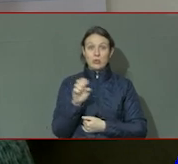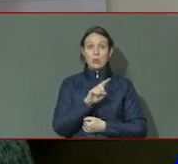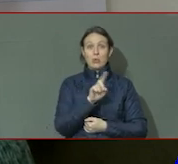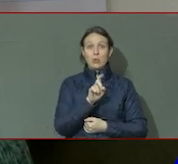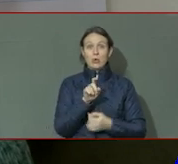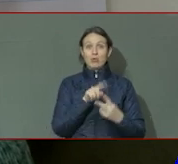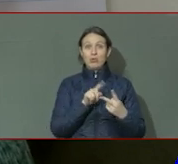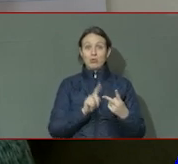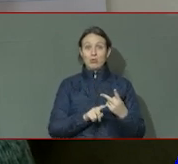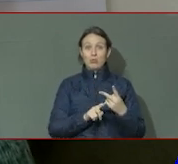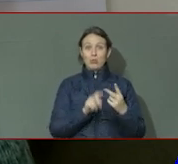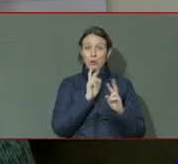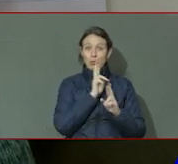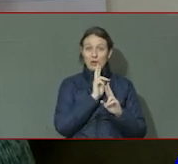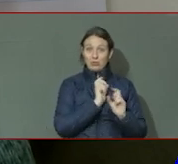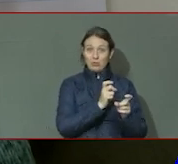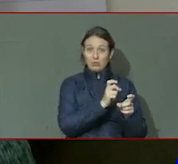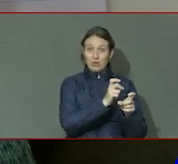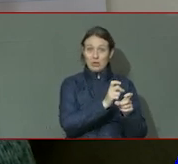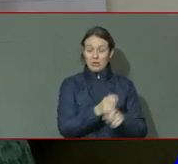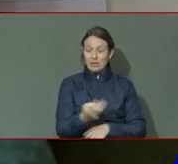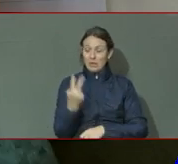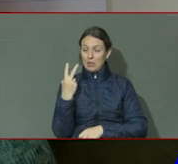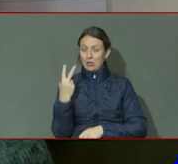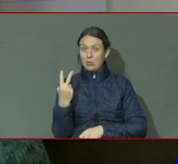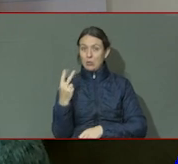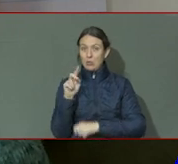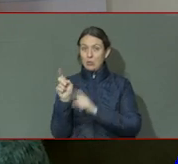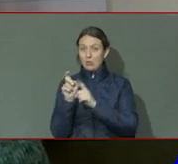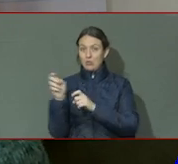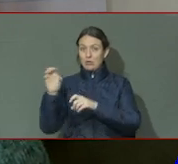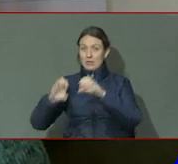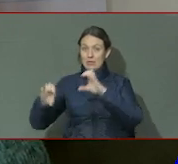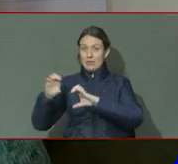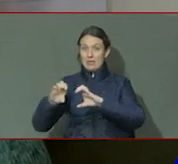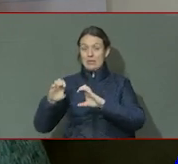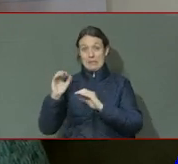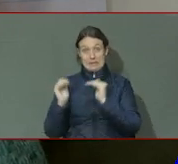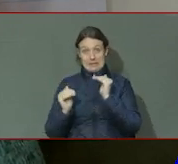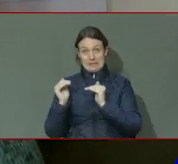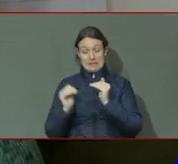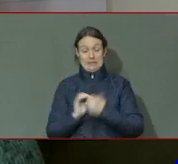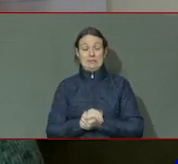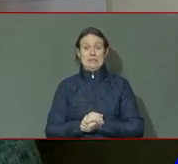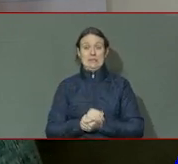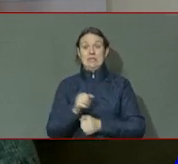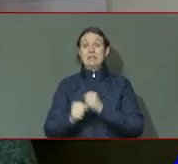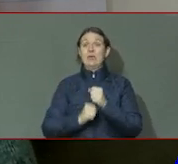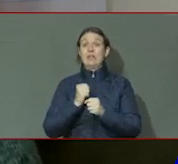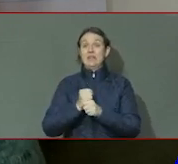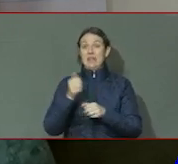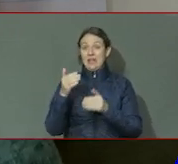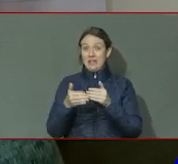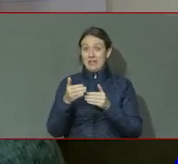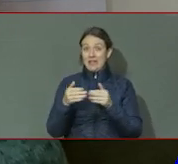on reaction rate and 2 questions on chemical equilibrium. At the end of the year, and even in the